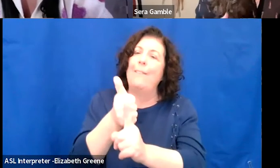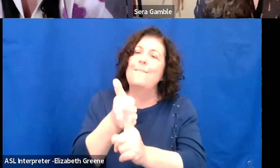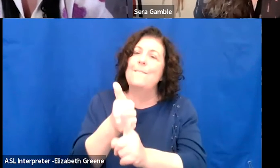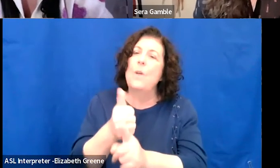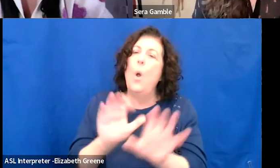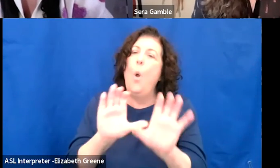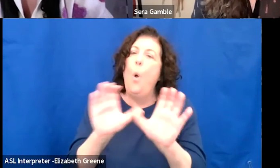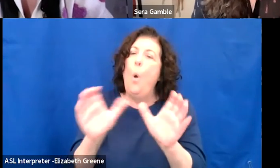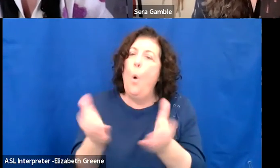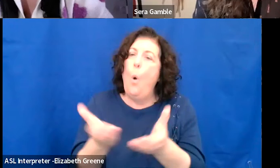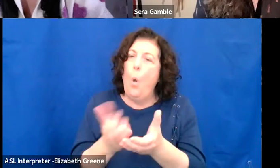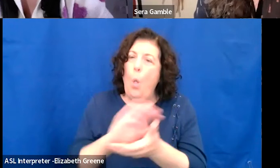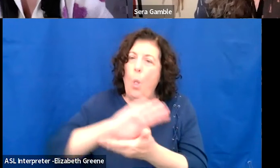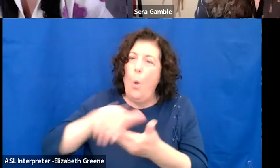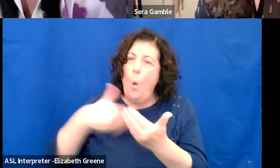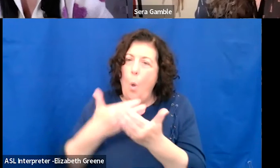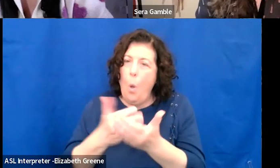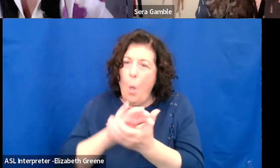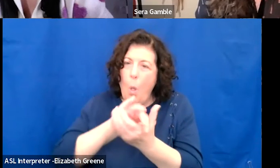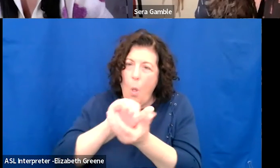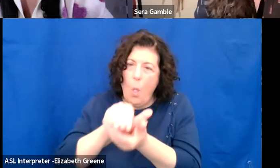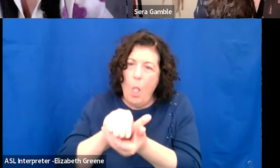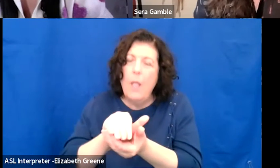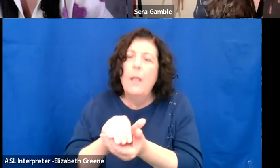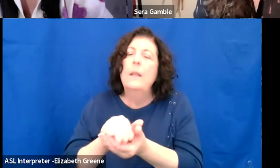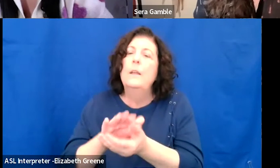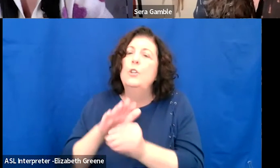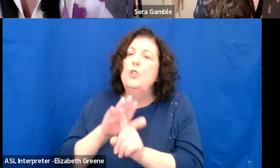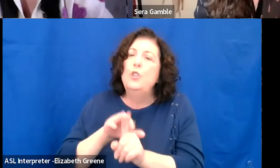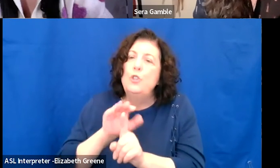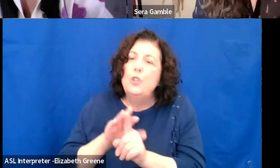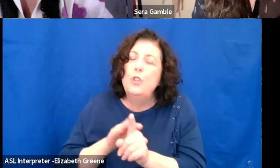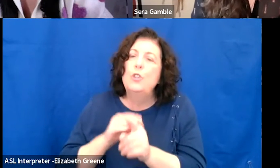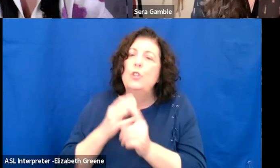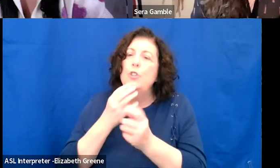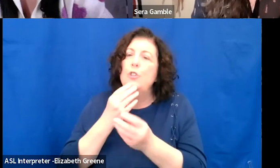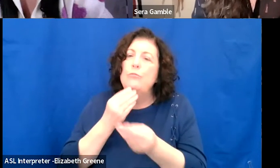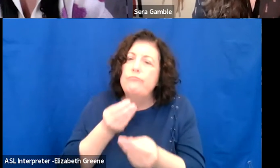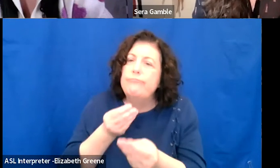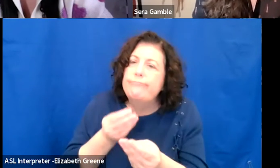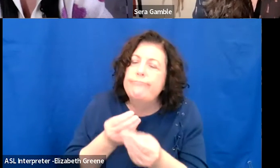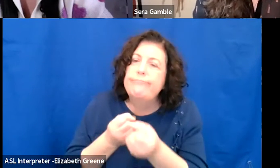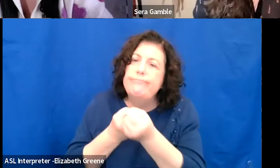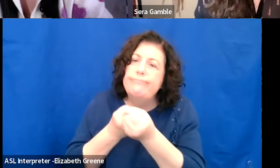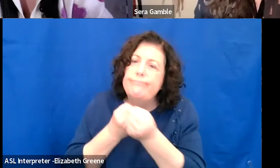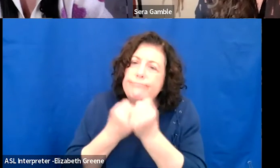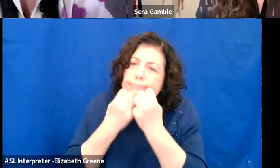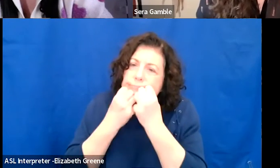whether or not other people are telling you you're great or giving you money. Like, I think that's the thing that keeps people. That's real.